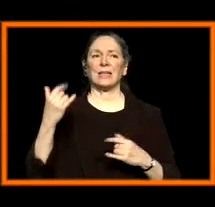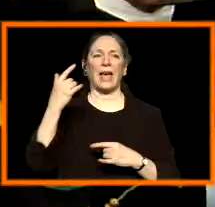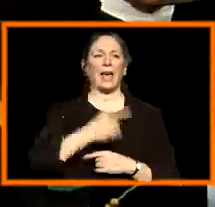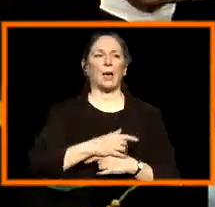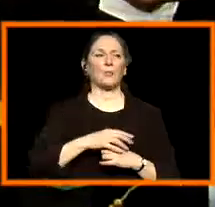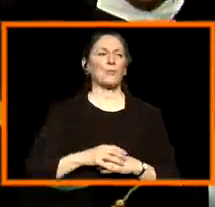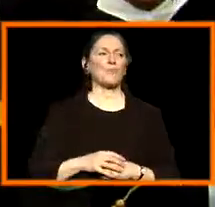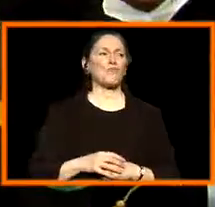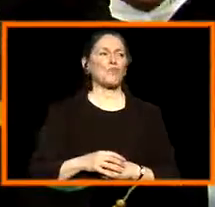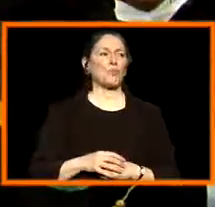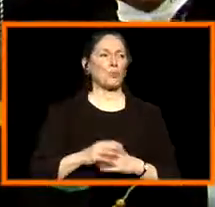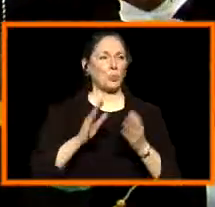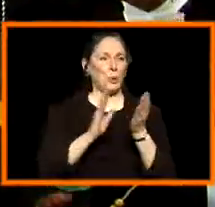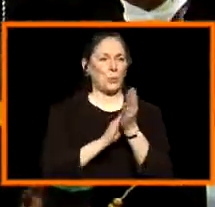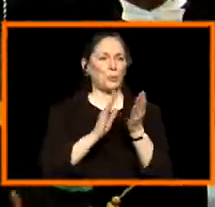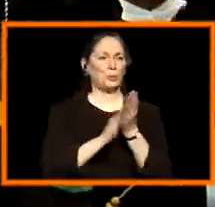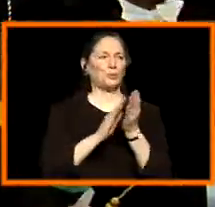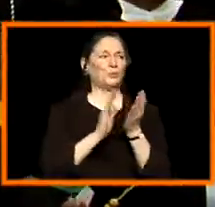today.